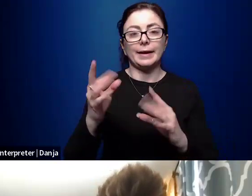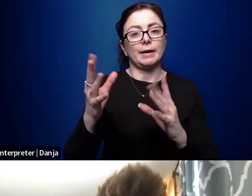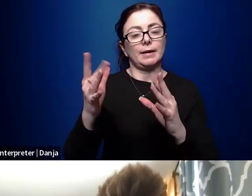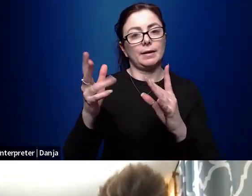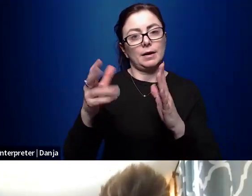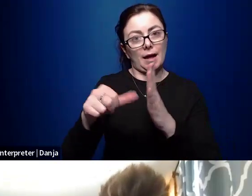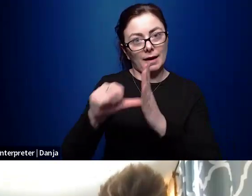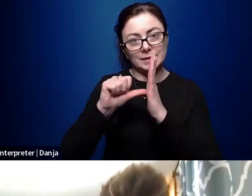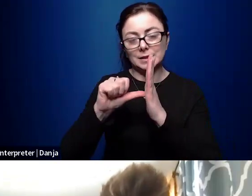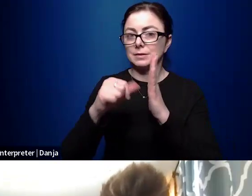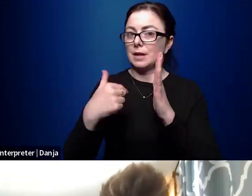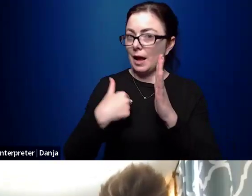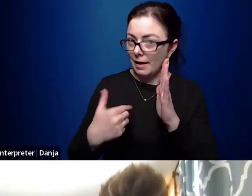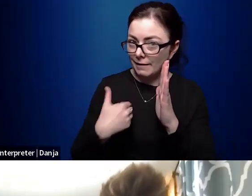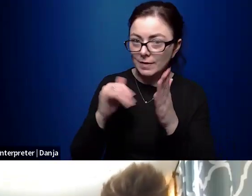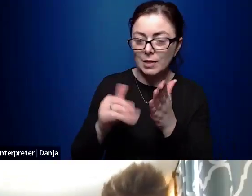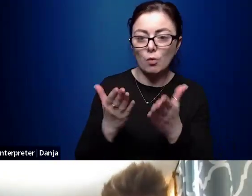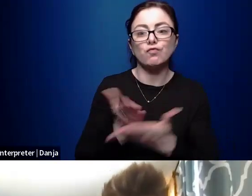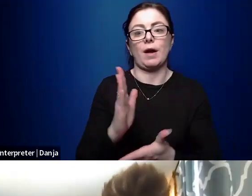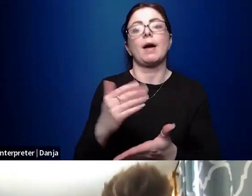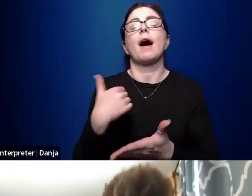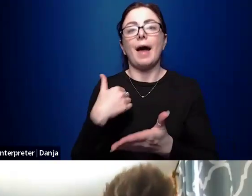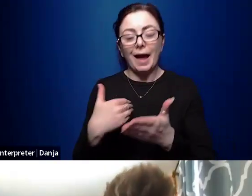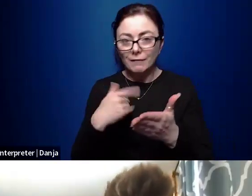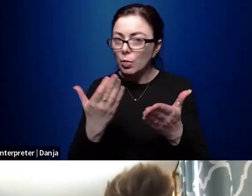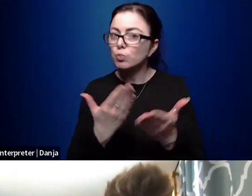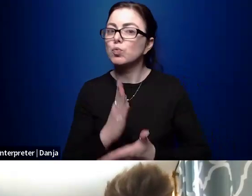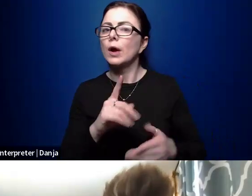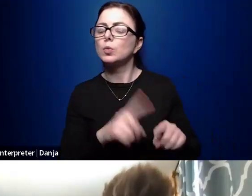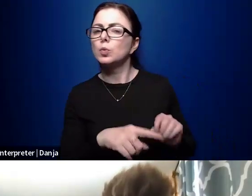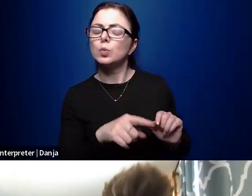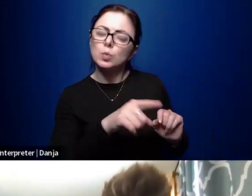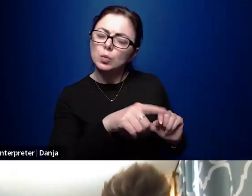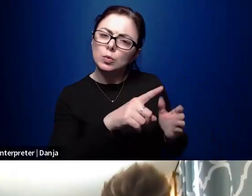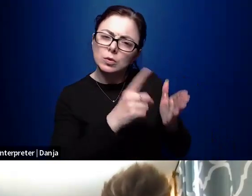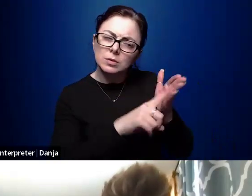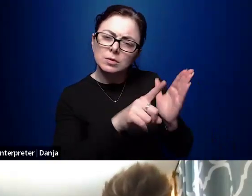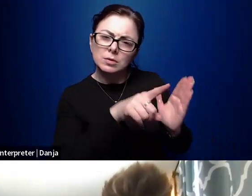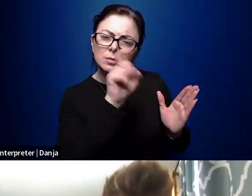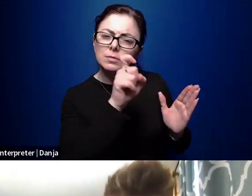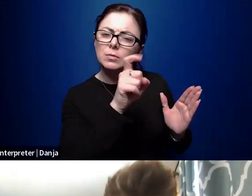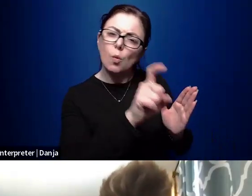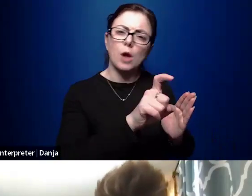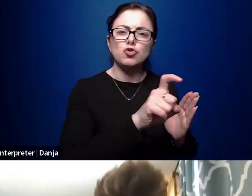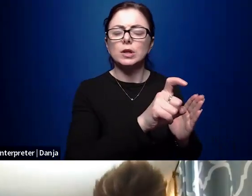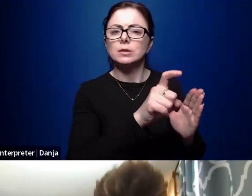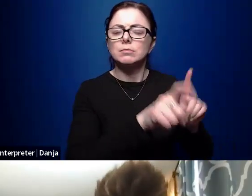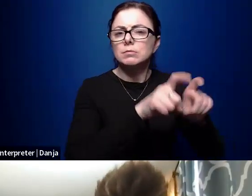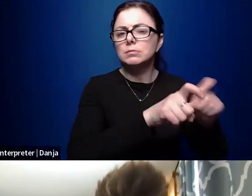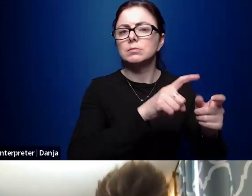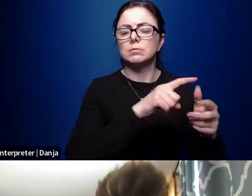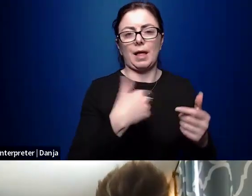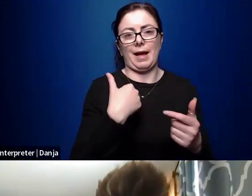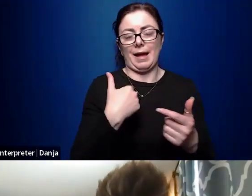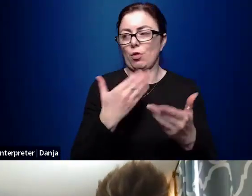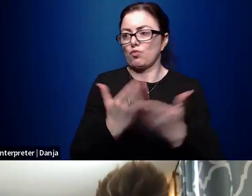that right. I have the right to question. I don't have to take things at face value. And as she started to instill in me that